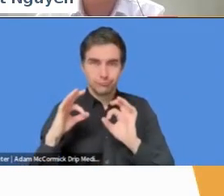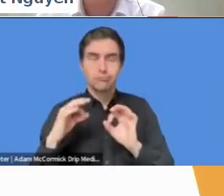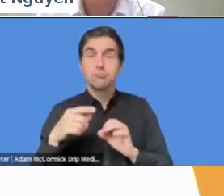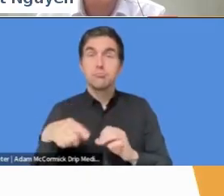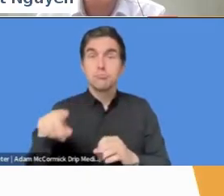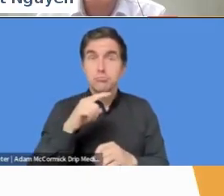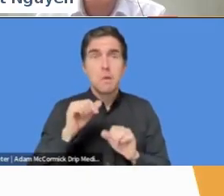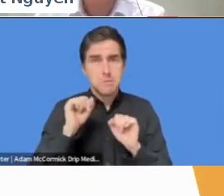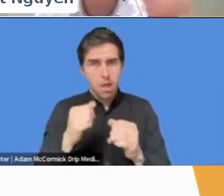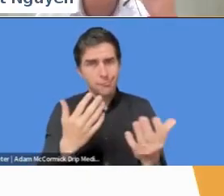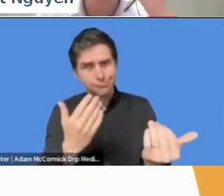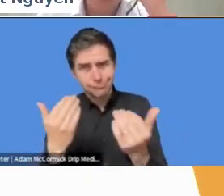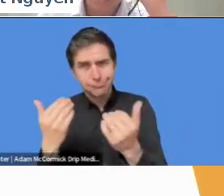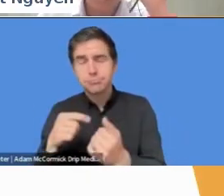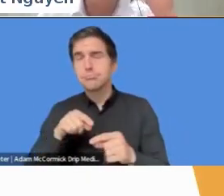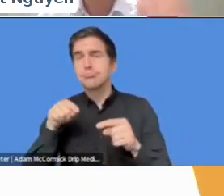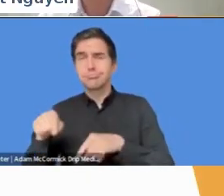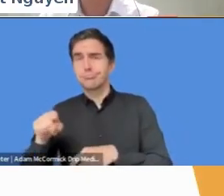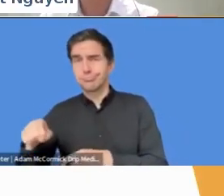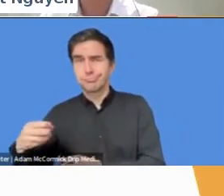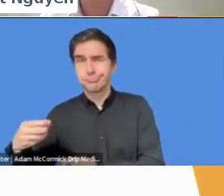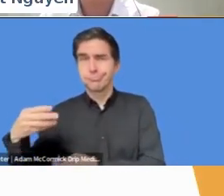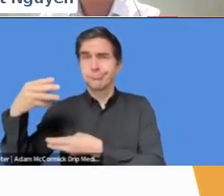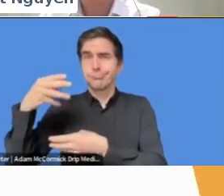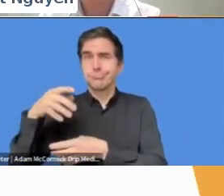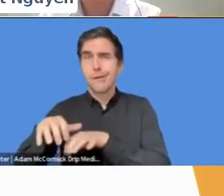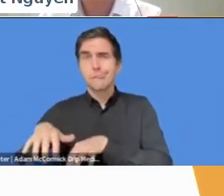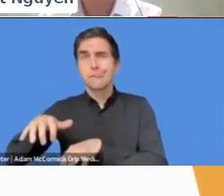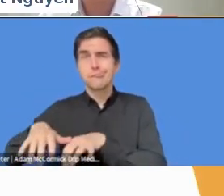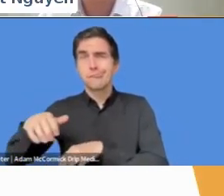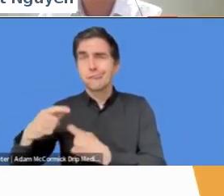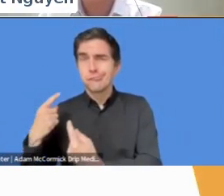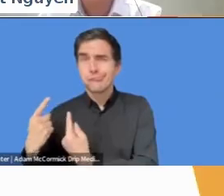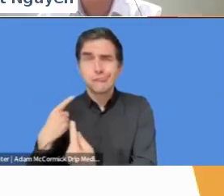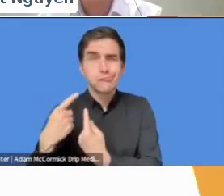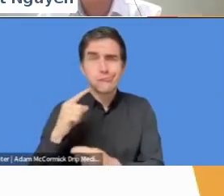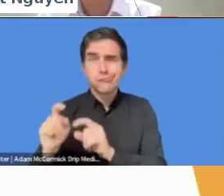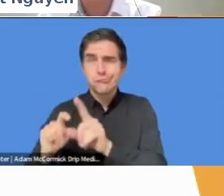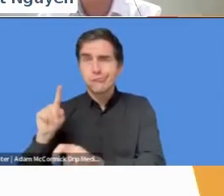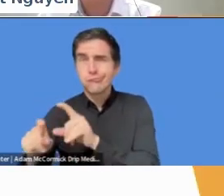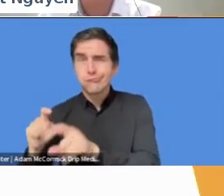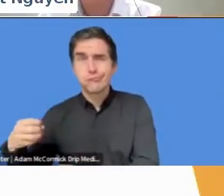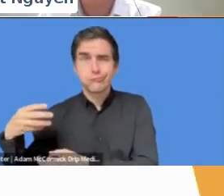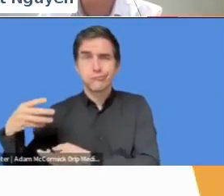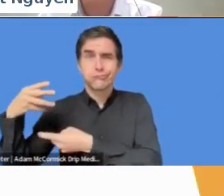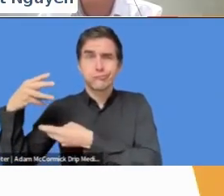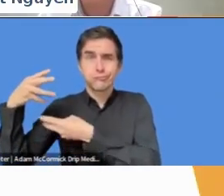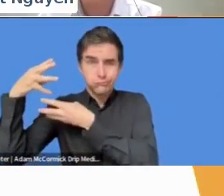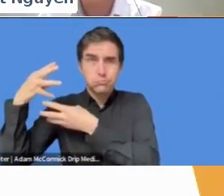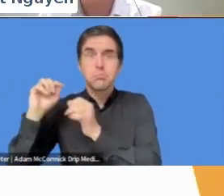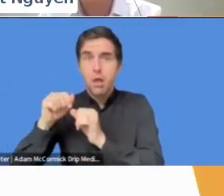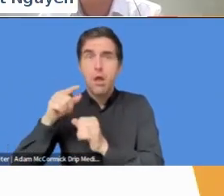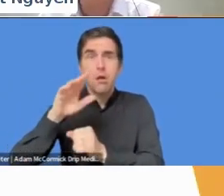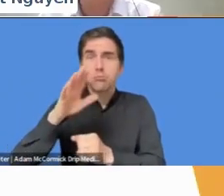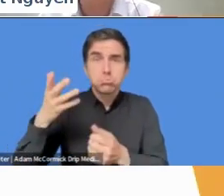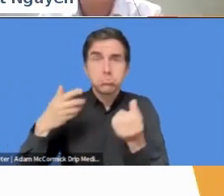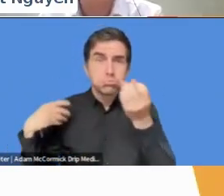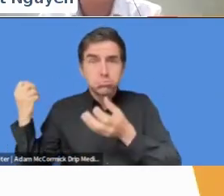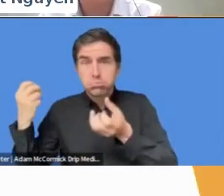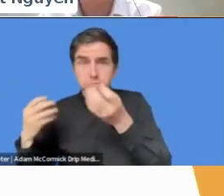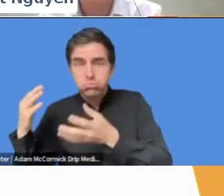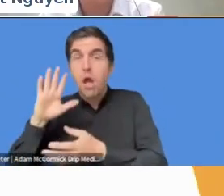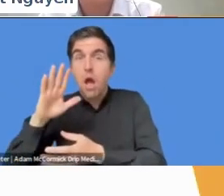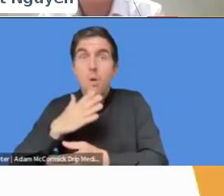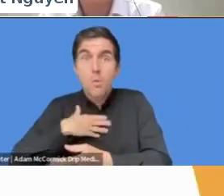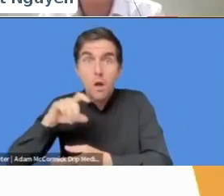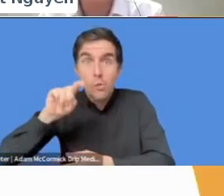box. Please state your name, organizations, and if your question is directed to a